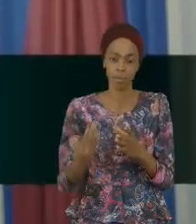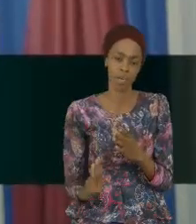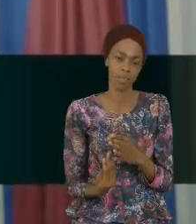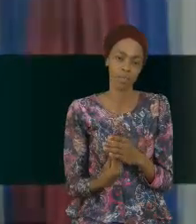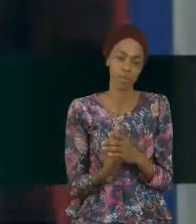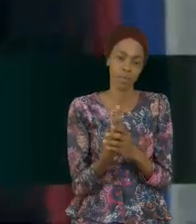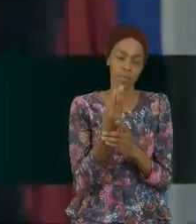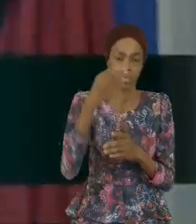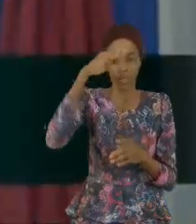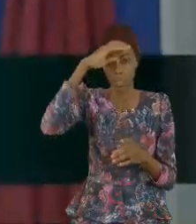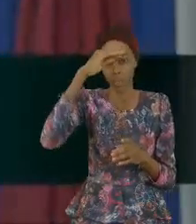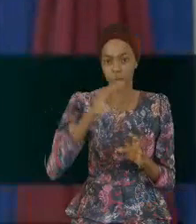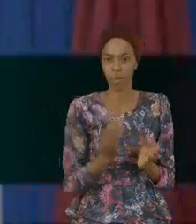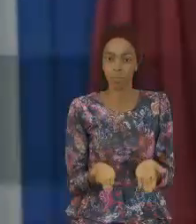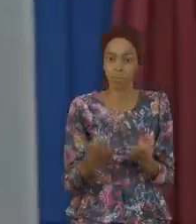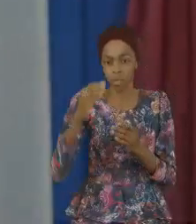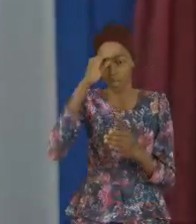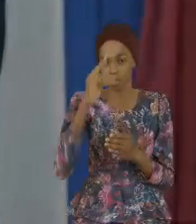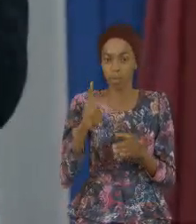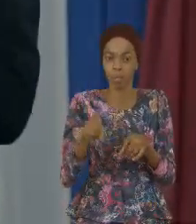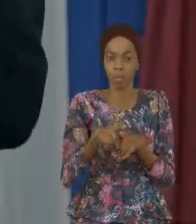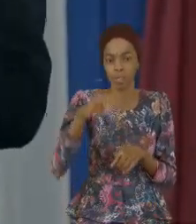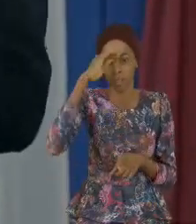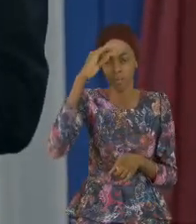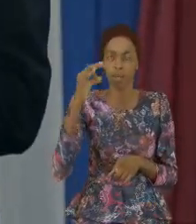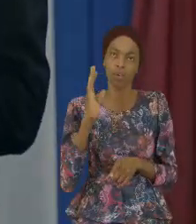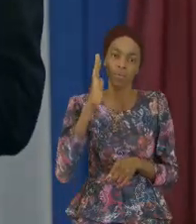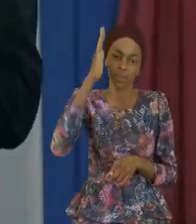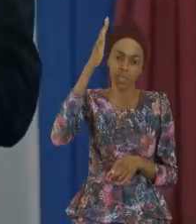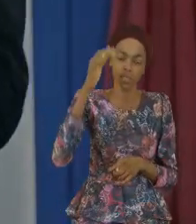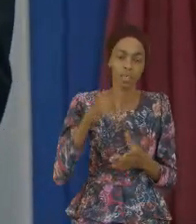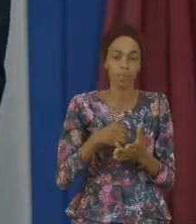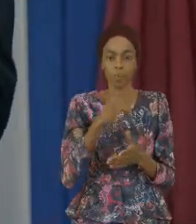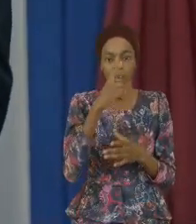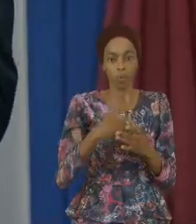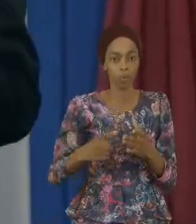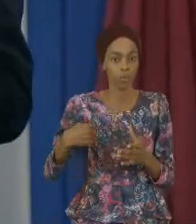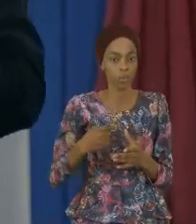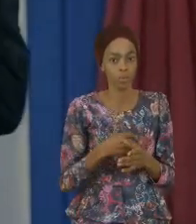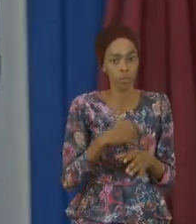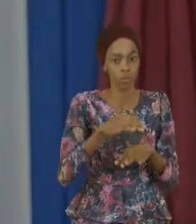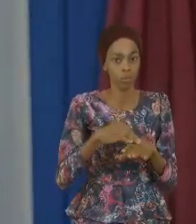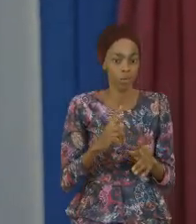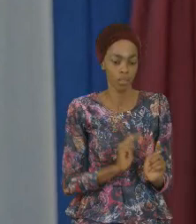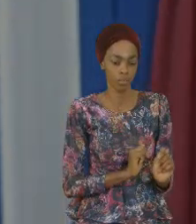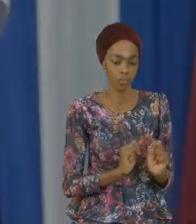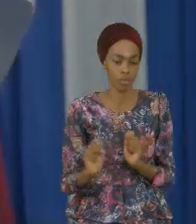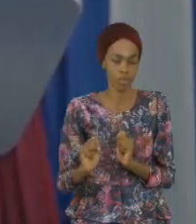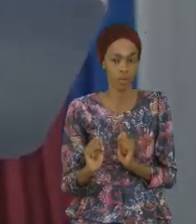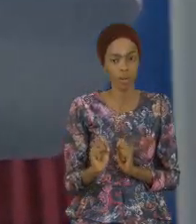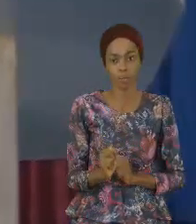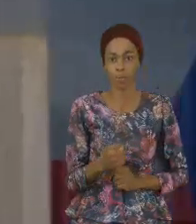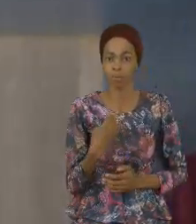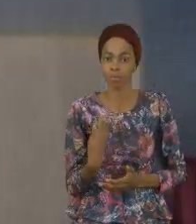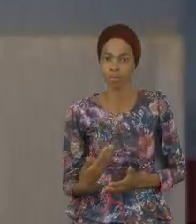a man of destiny. And then it's what we call a transferable concept. A concept